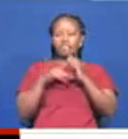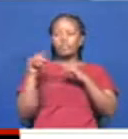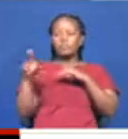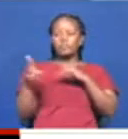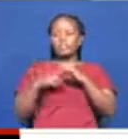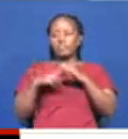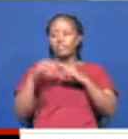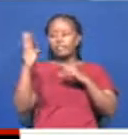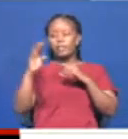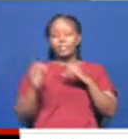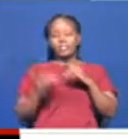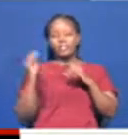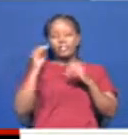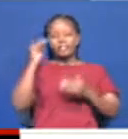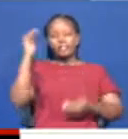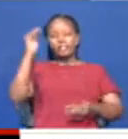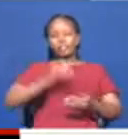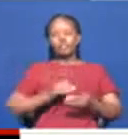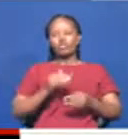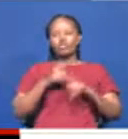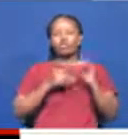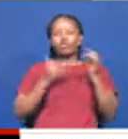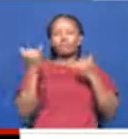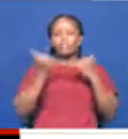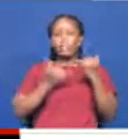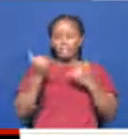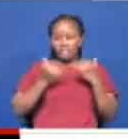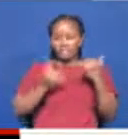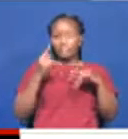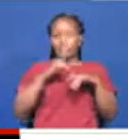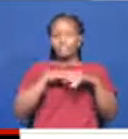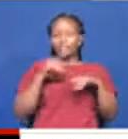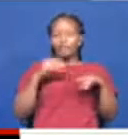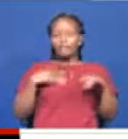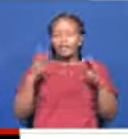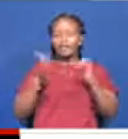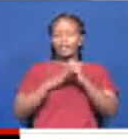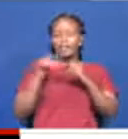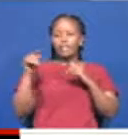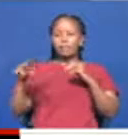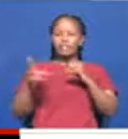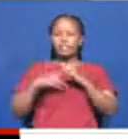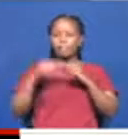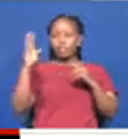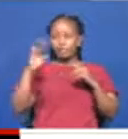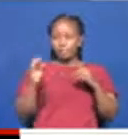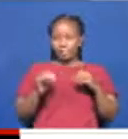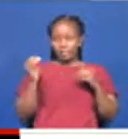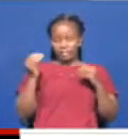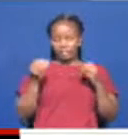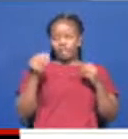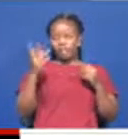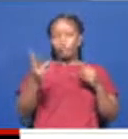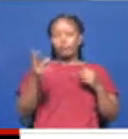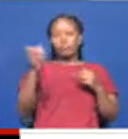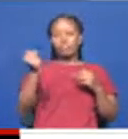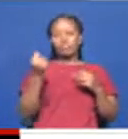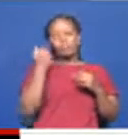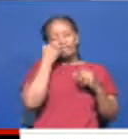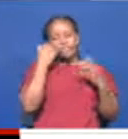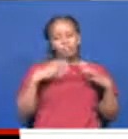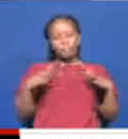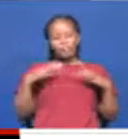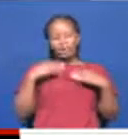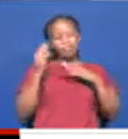slight drop from Saturday when the positivity rate stood at 9.9%. Currently, 45 patients are admitted in various health